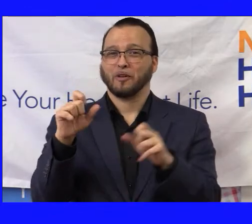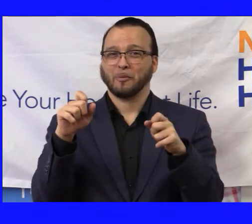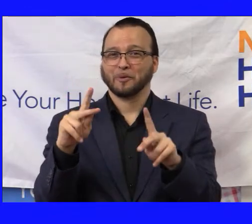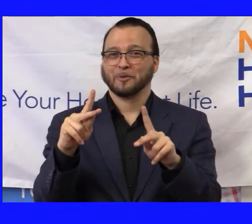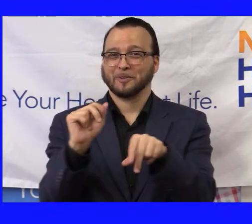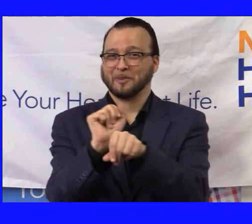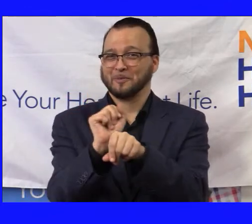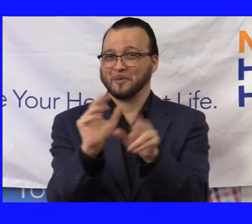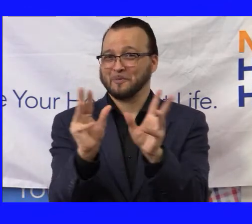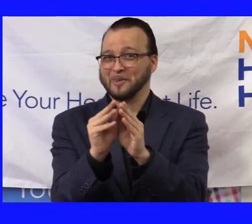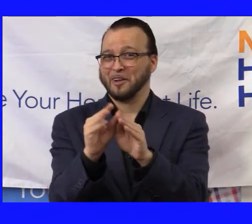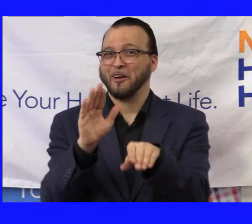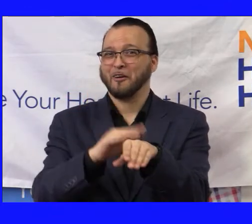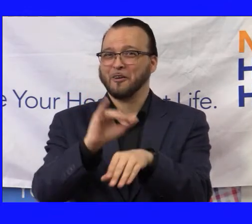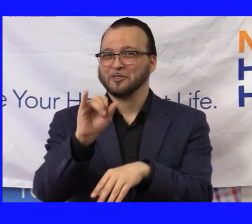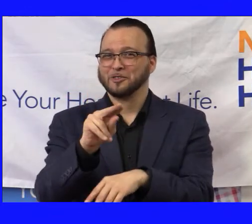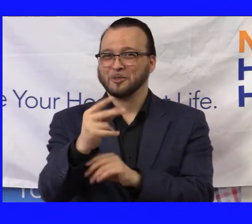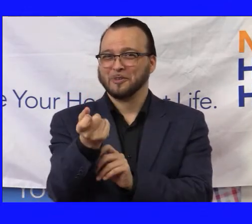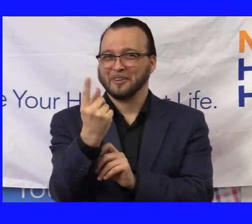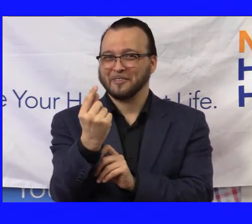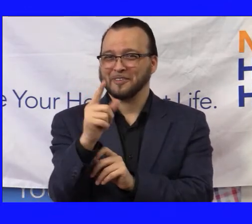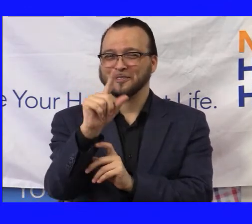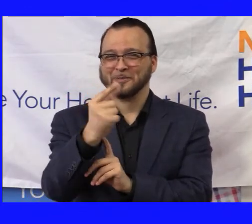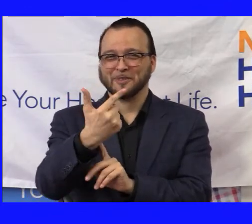on January 11, 2021.